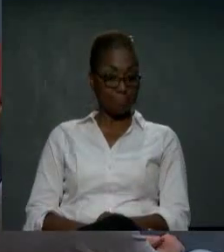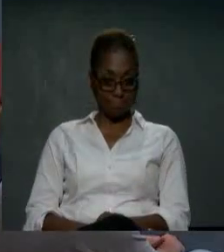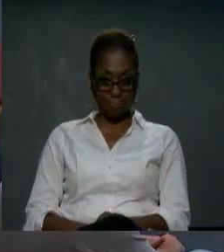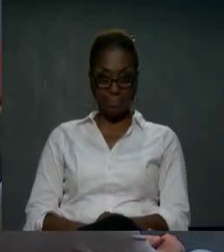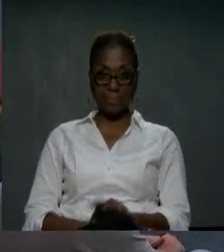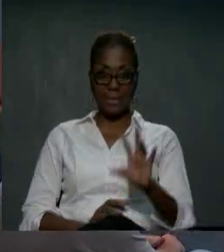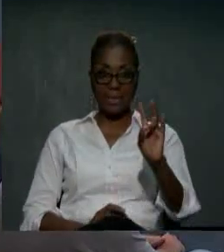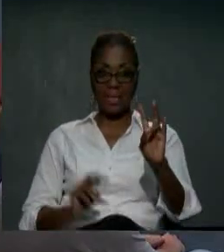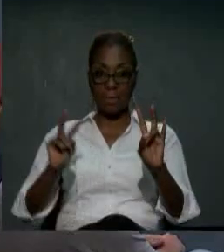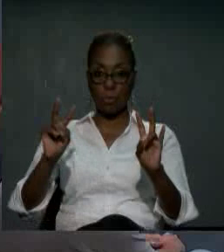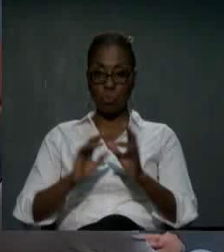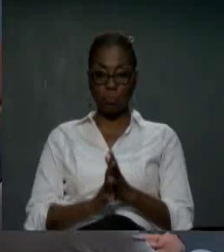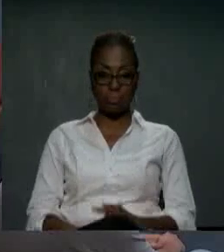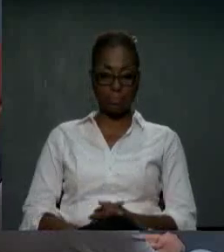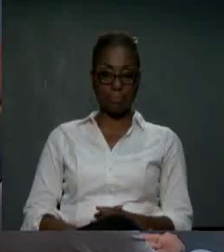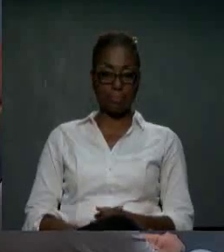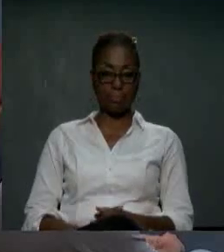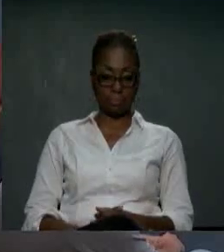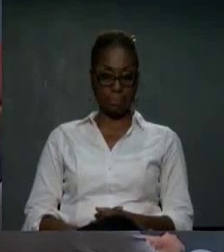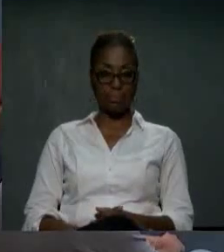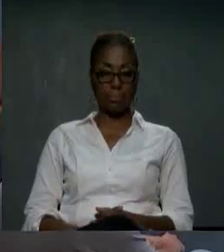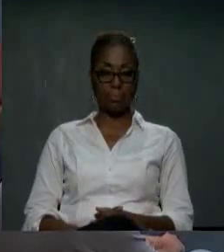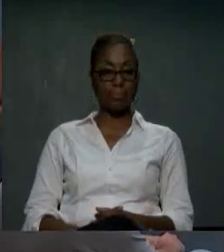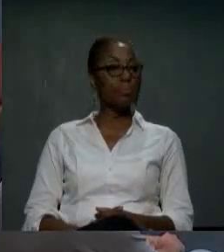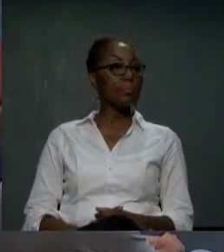That's 7-2.